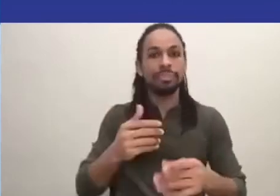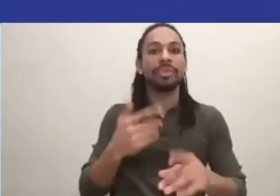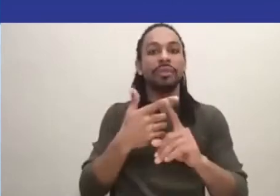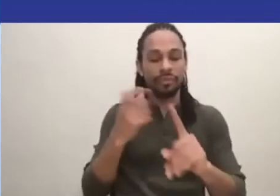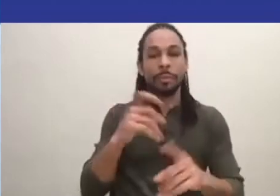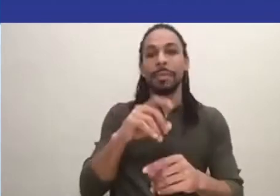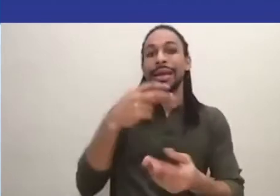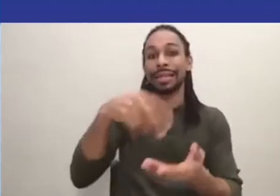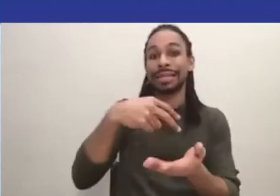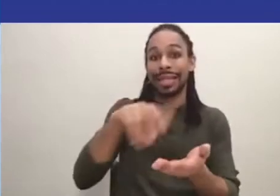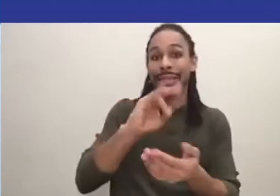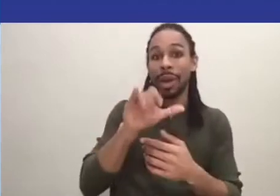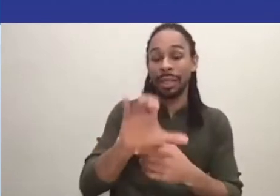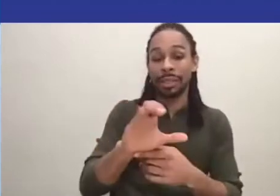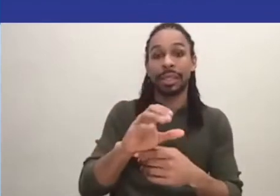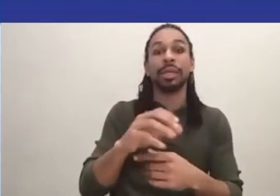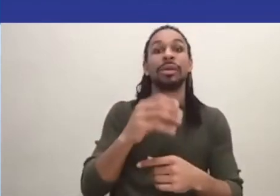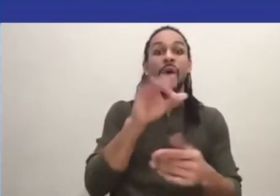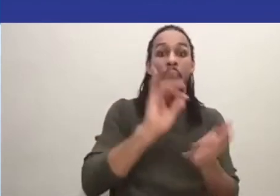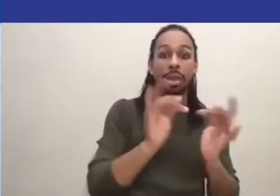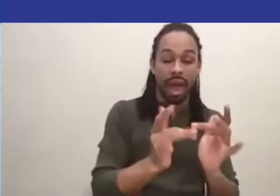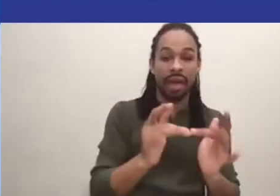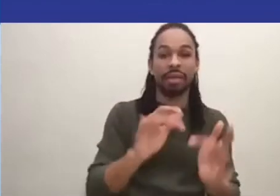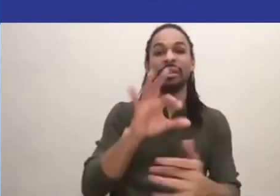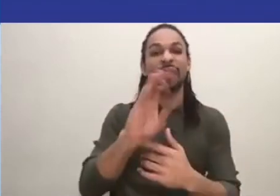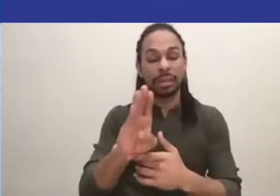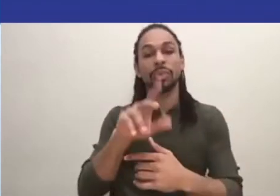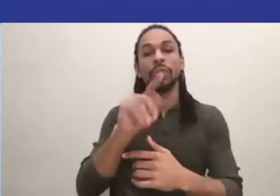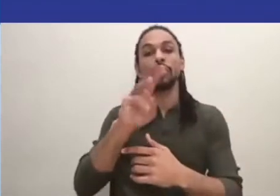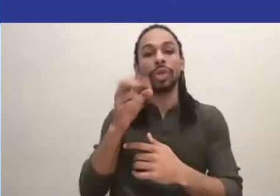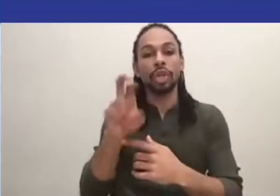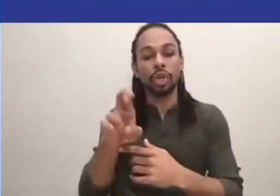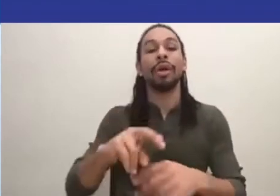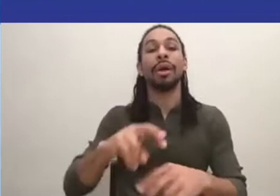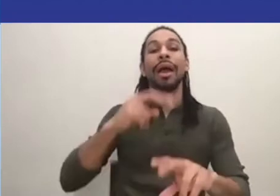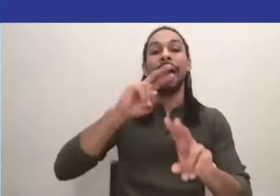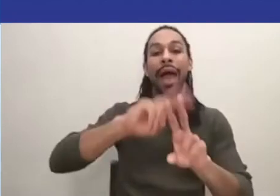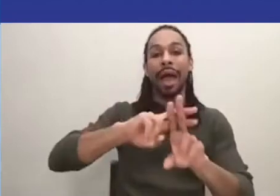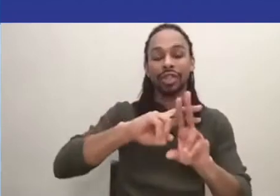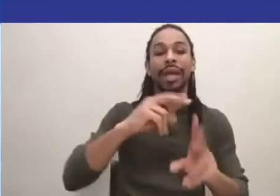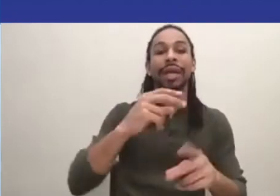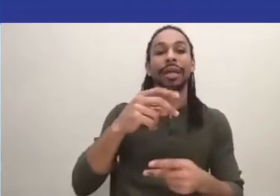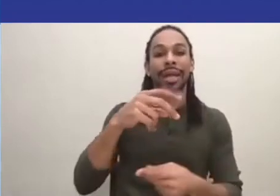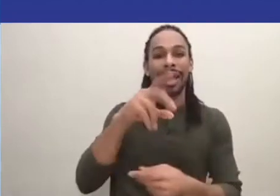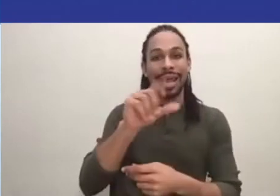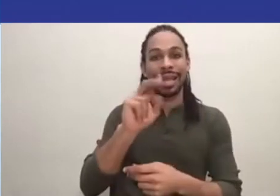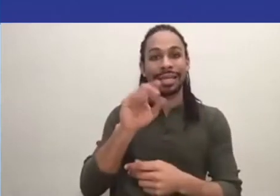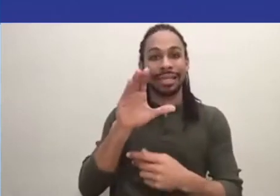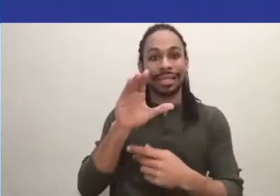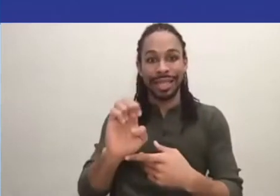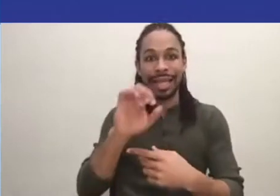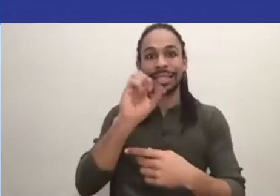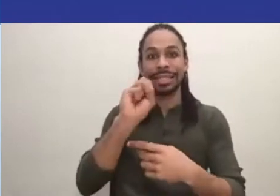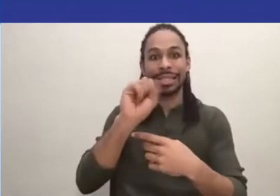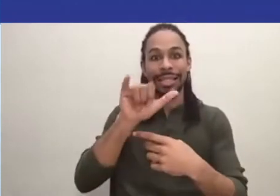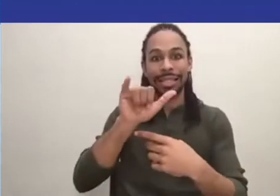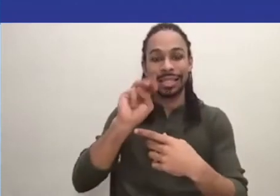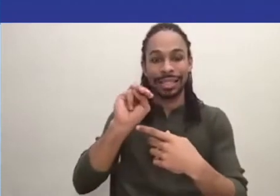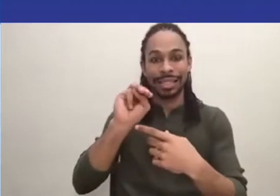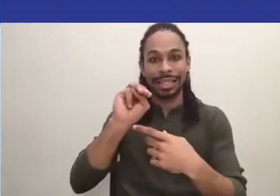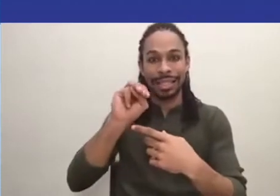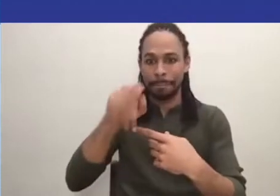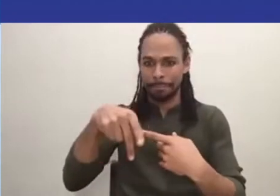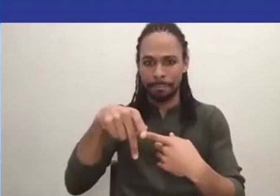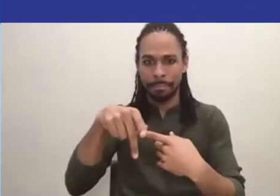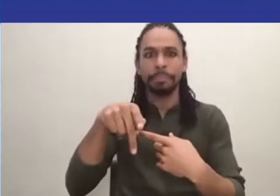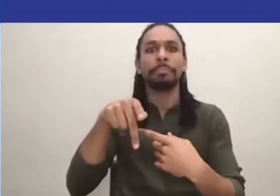dance.nyc, and Facebook's DanceNYC account using the hashtag DanceSim. And now we enter the world of streets,